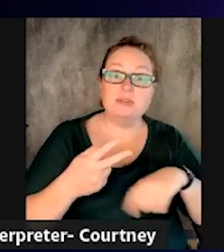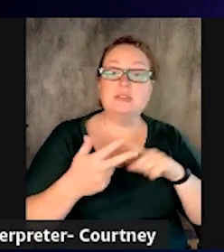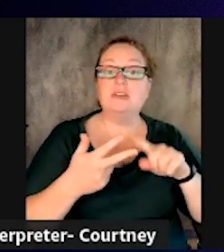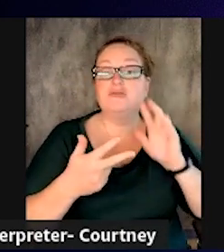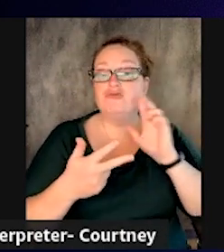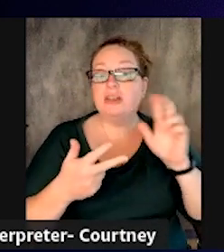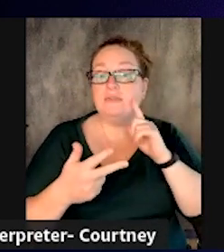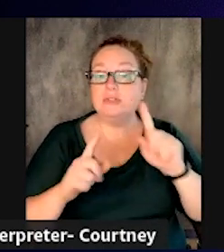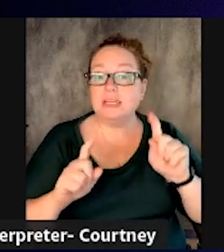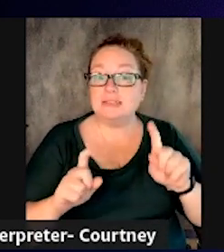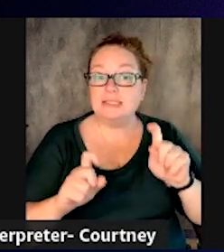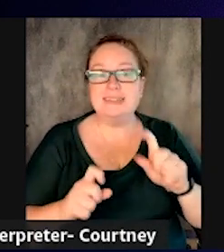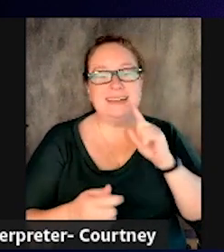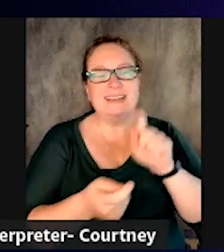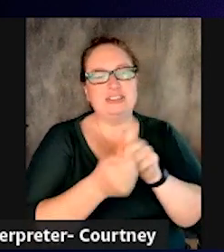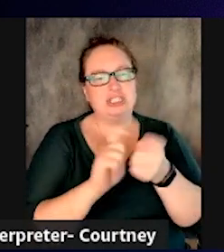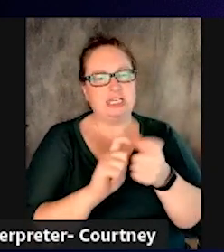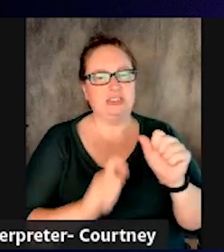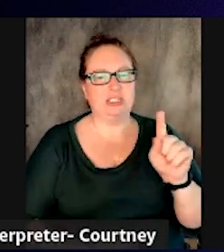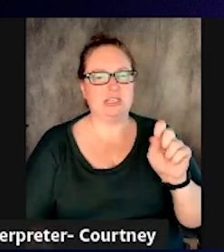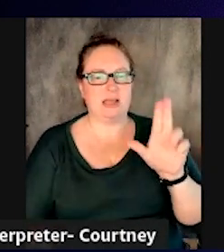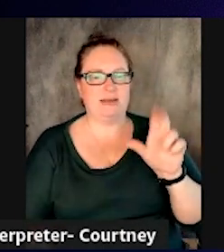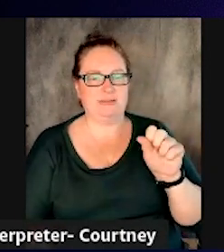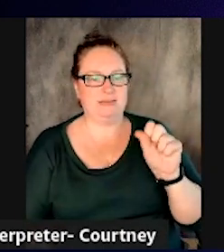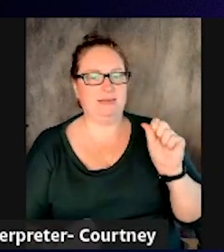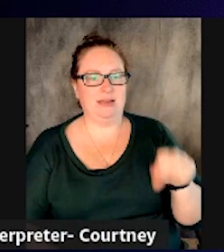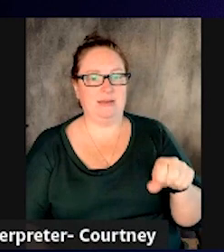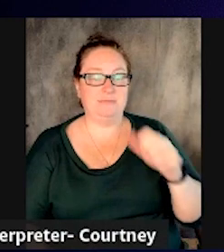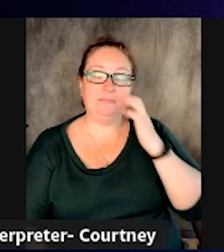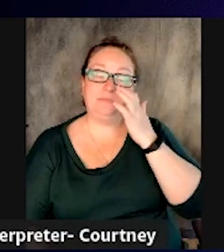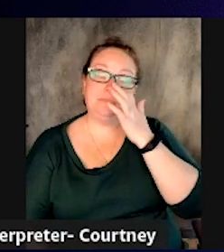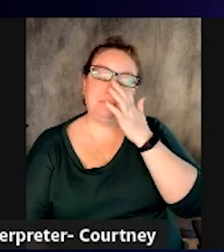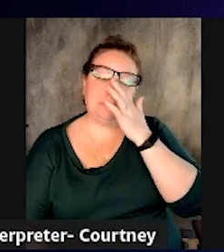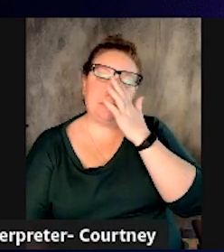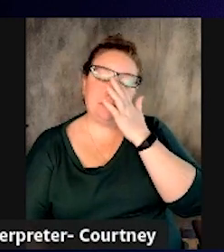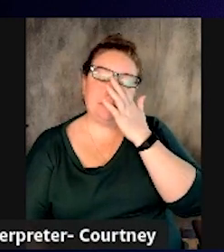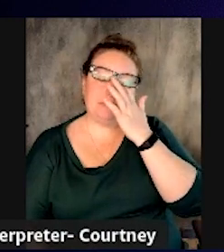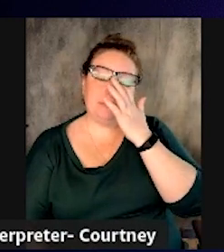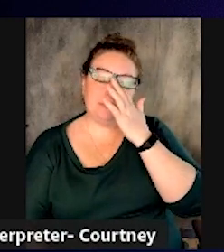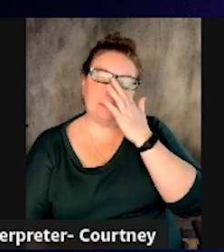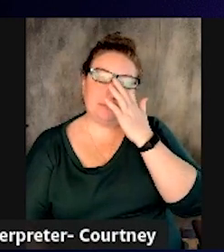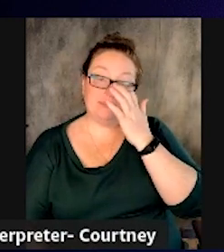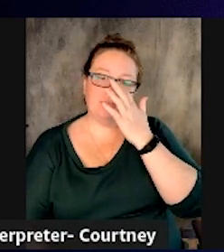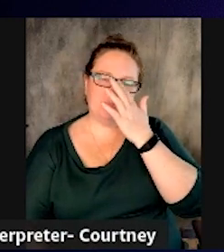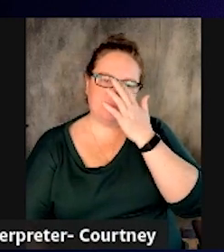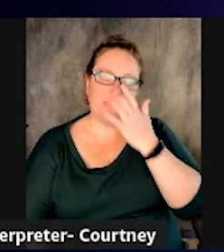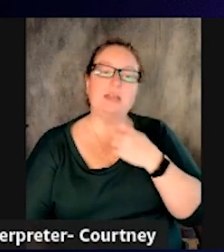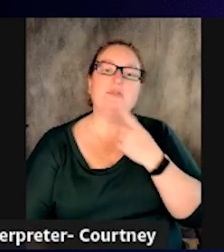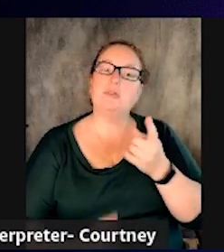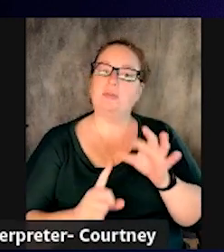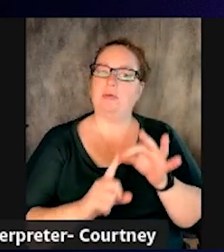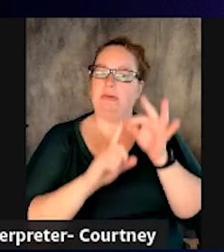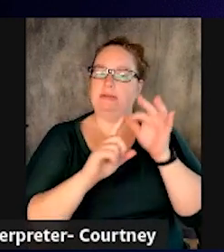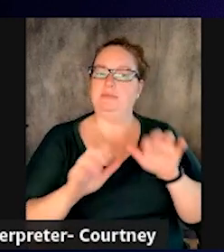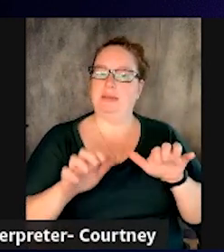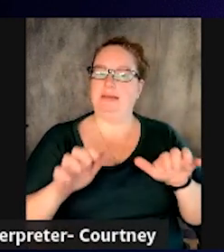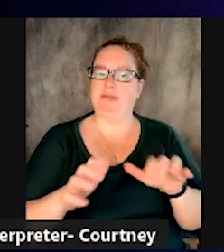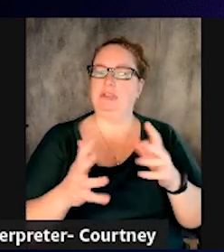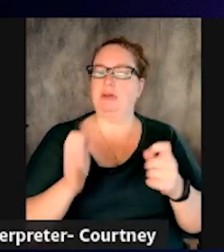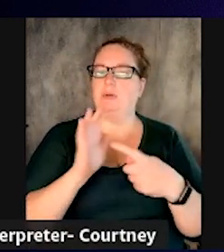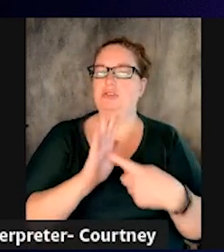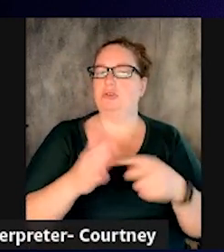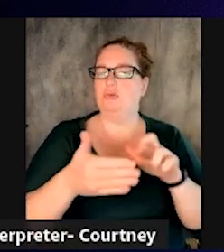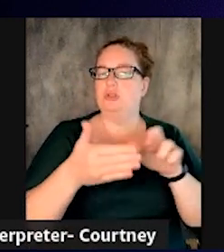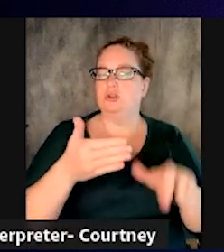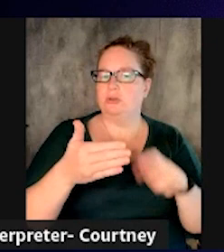status. I also want to show you what happens when, I told you about the custom actions. Yeah. I want to show you the results of the custom